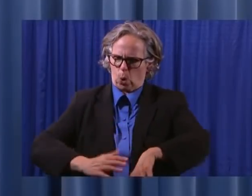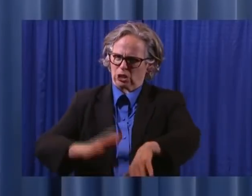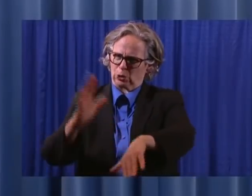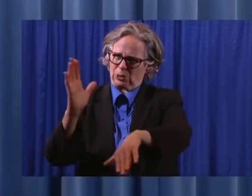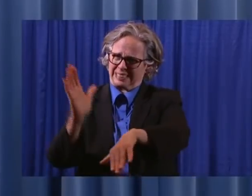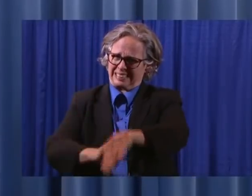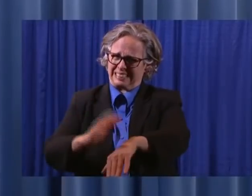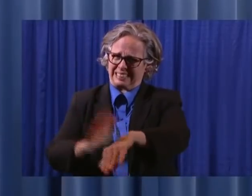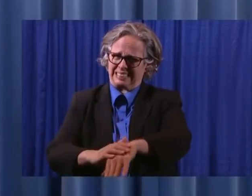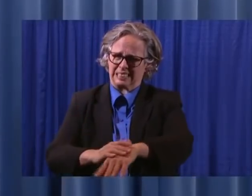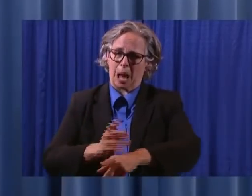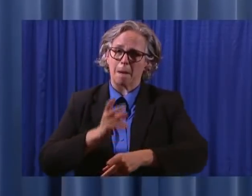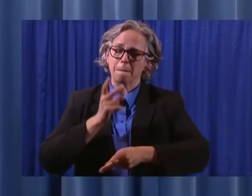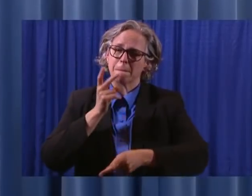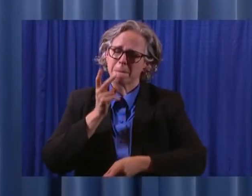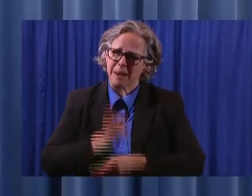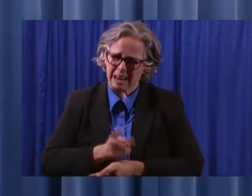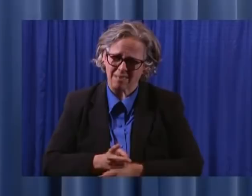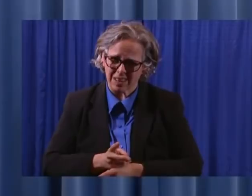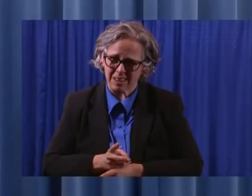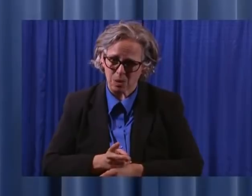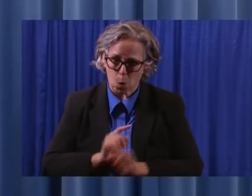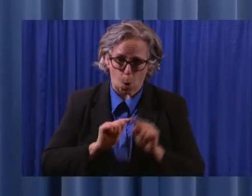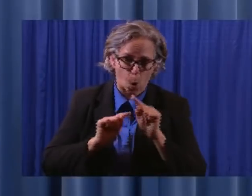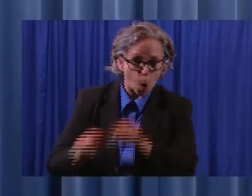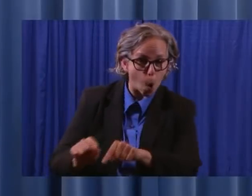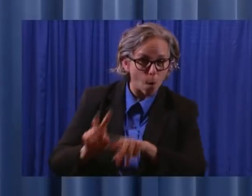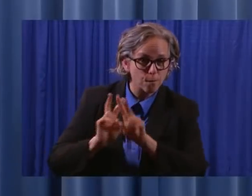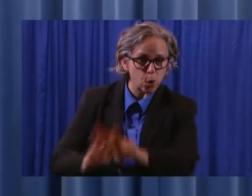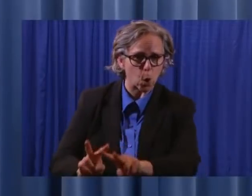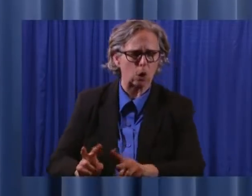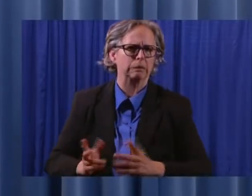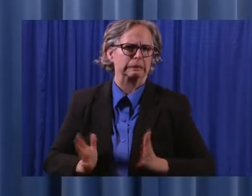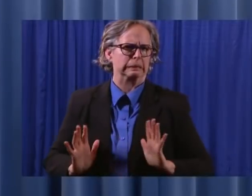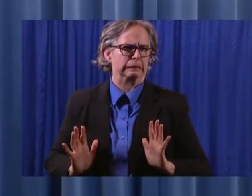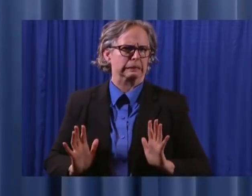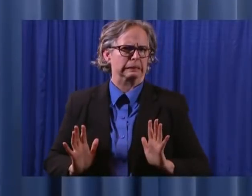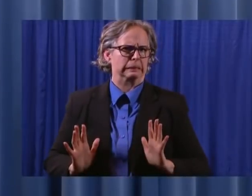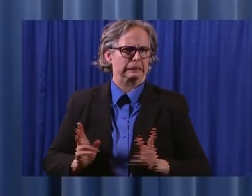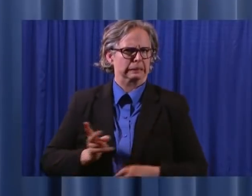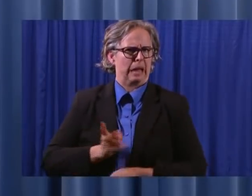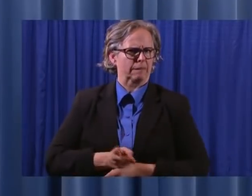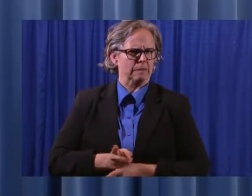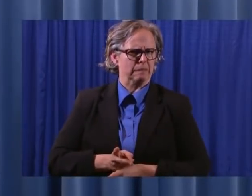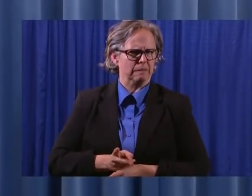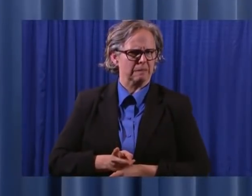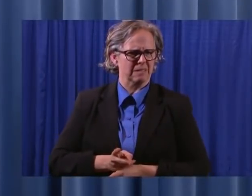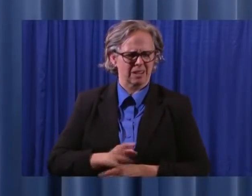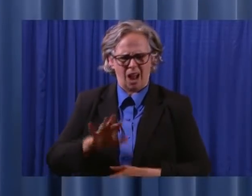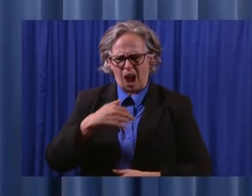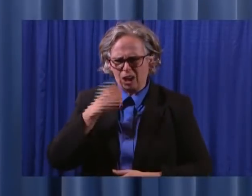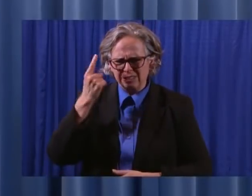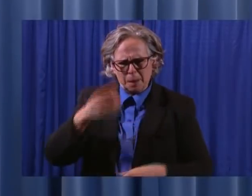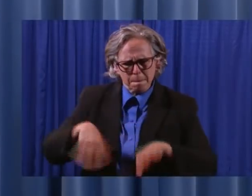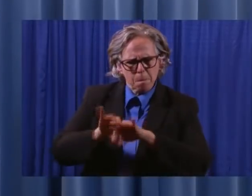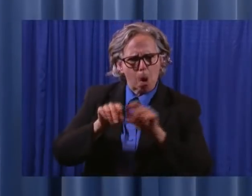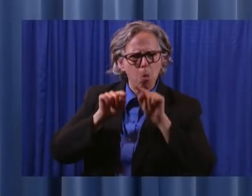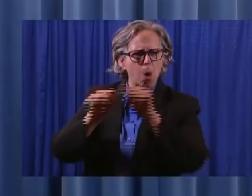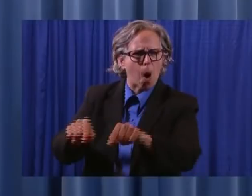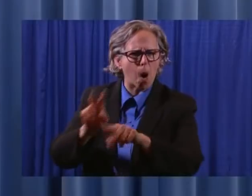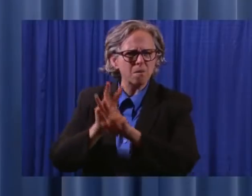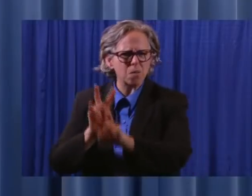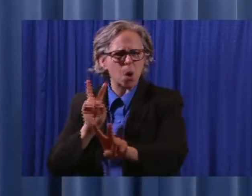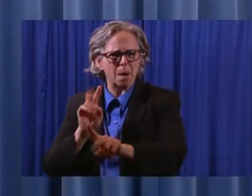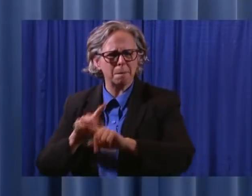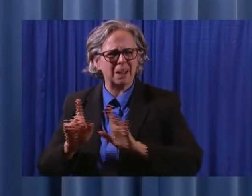Just because you would want to go hug other people, and that's a natural instinct. But we would